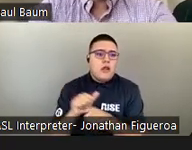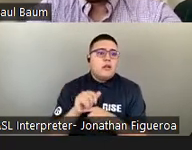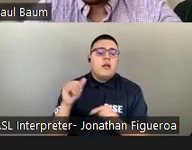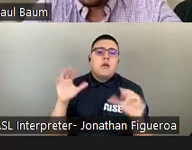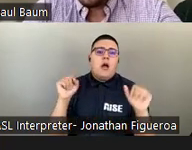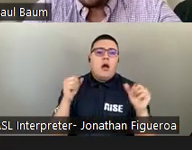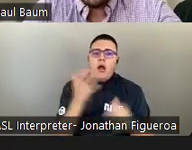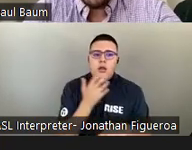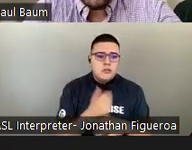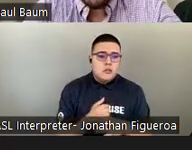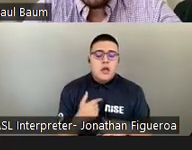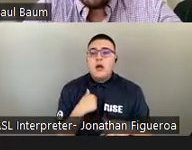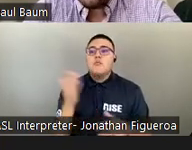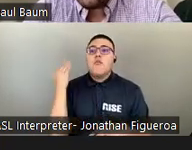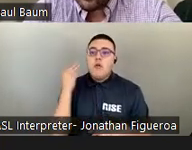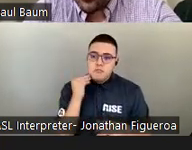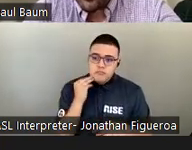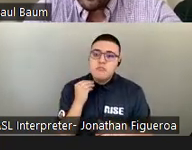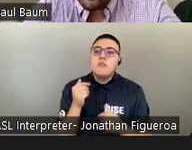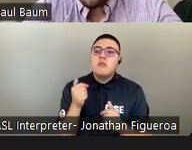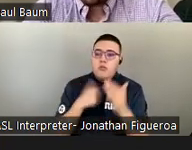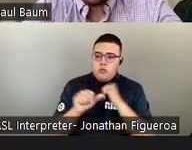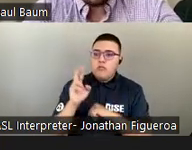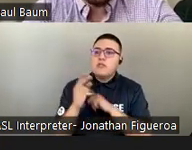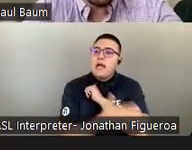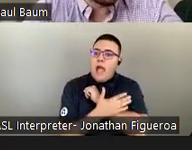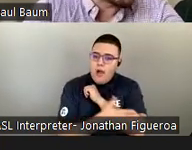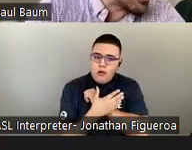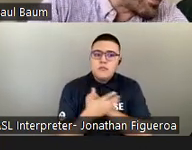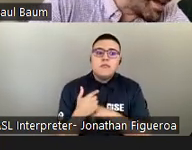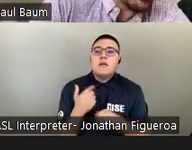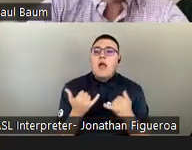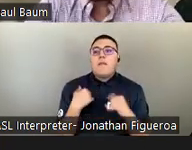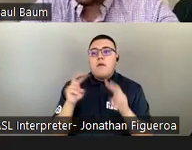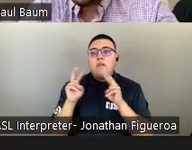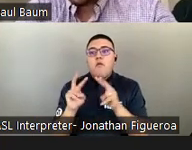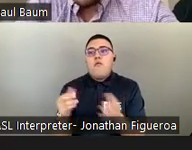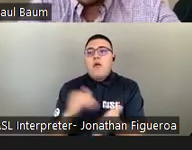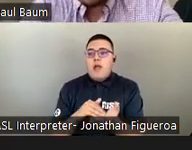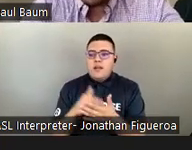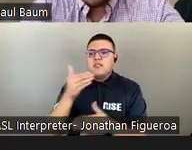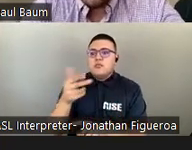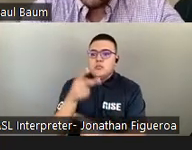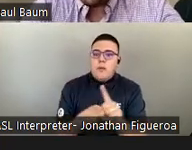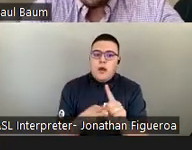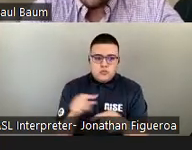I was able to do those when I was with Riverside County, and I'm looking forward to doing them again in about 2